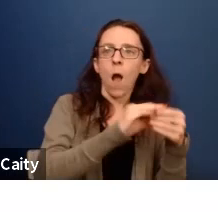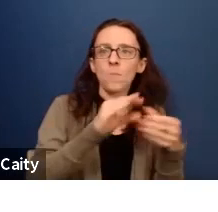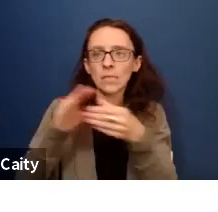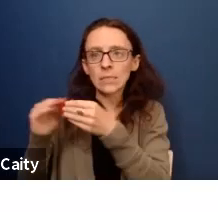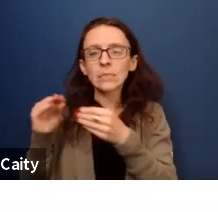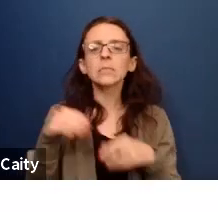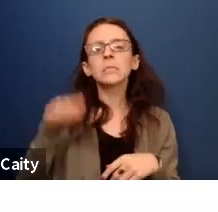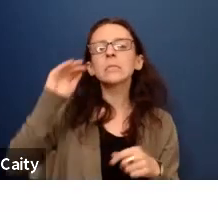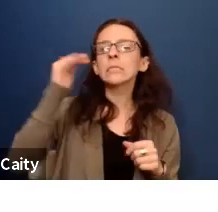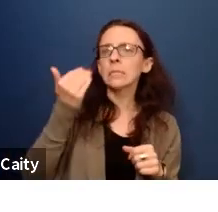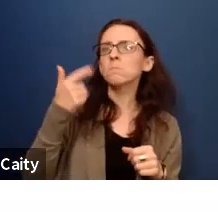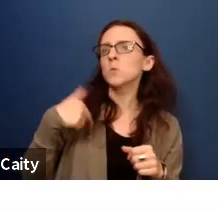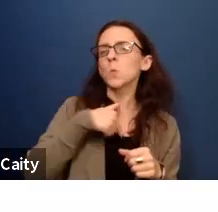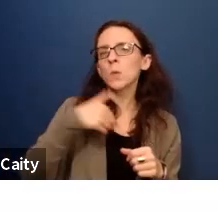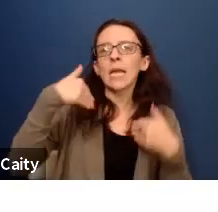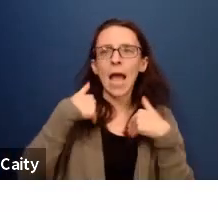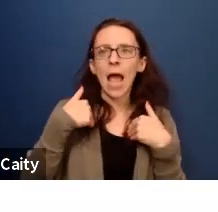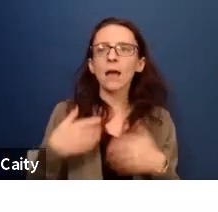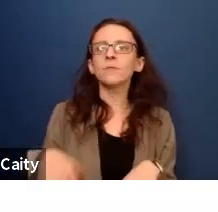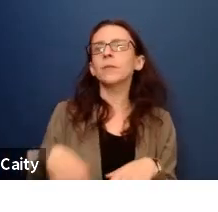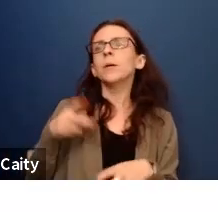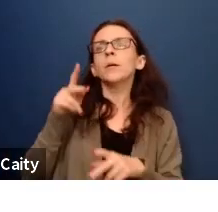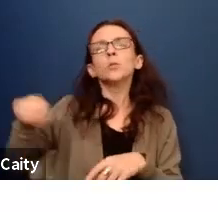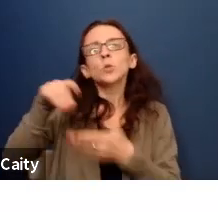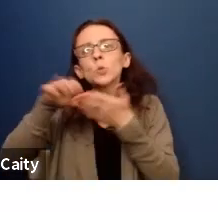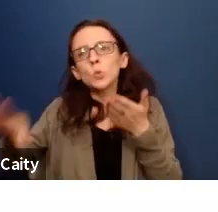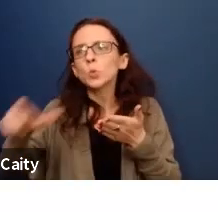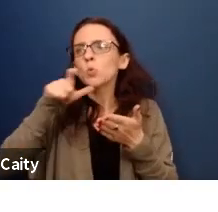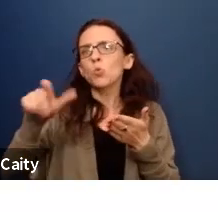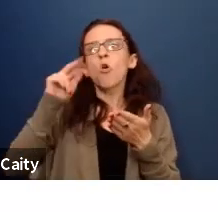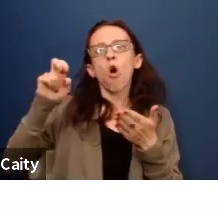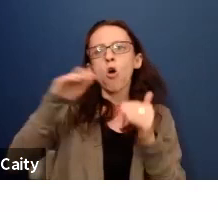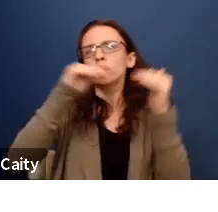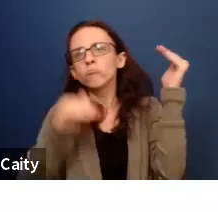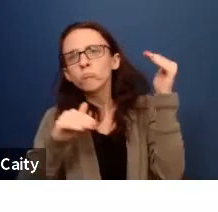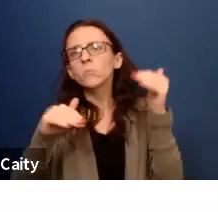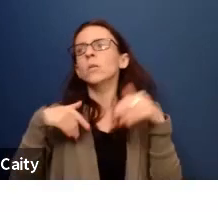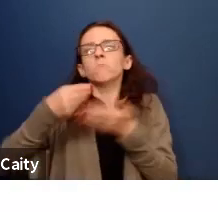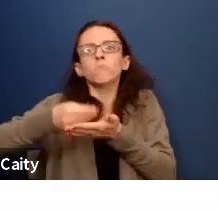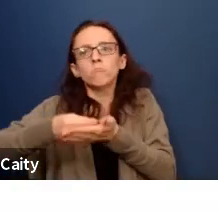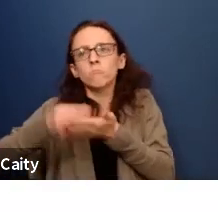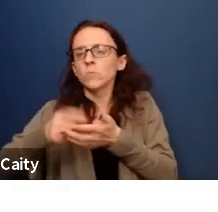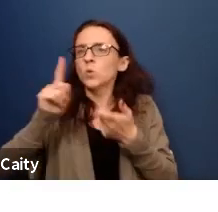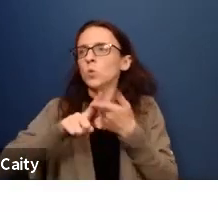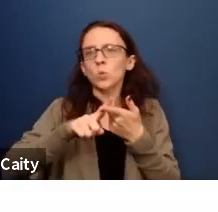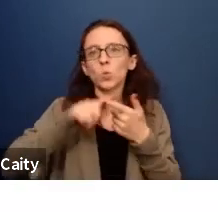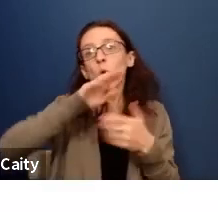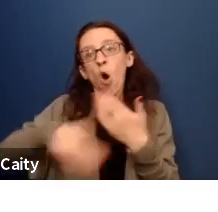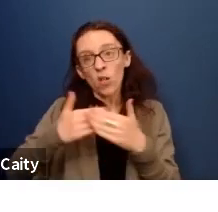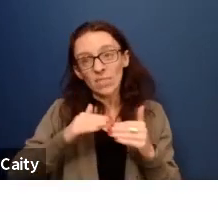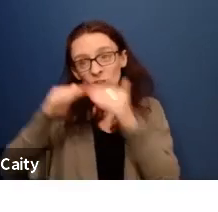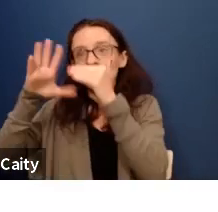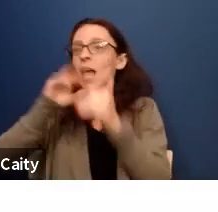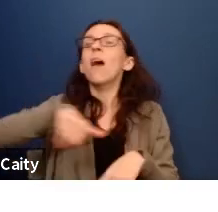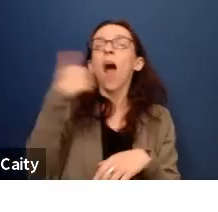there are economically disadvantaged students in every tier, and there are students who are not economically